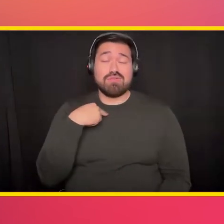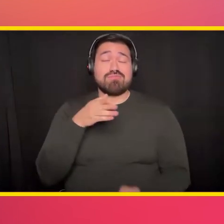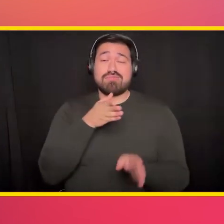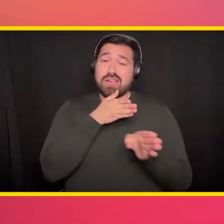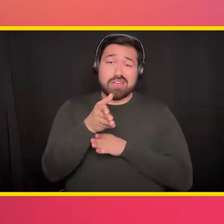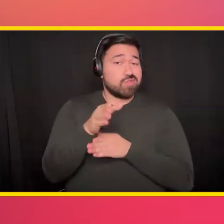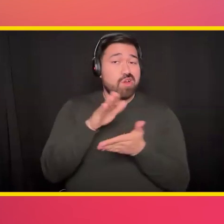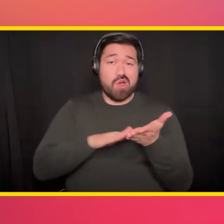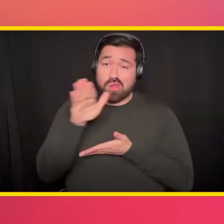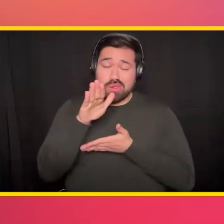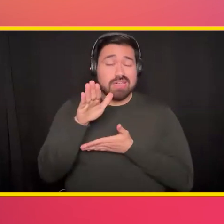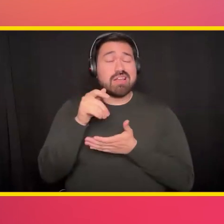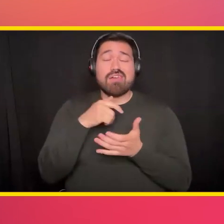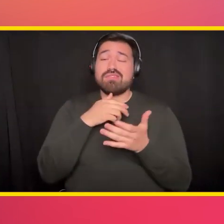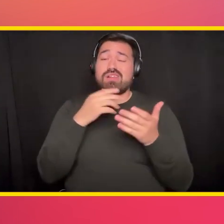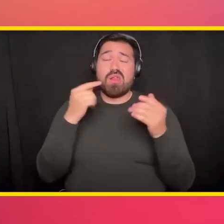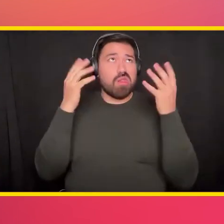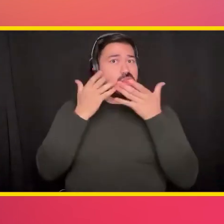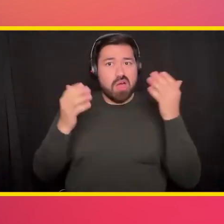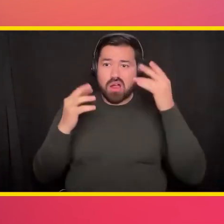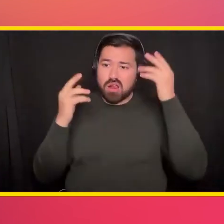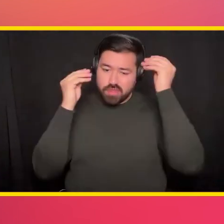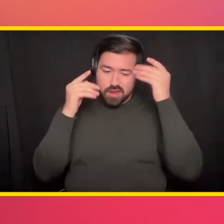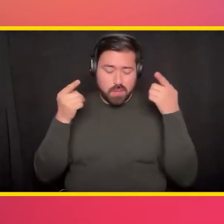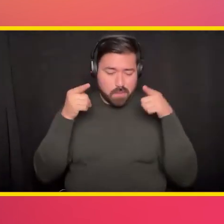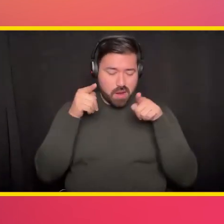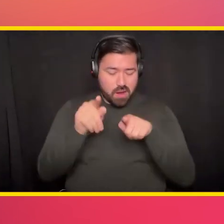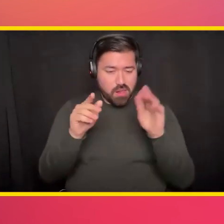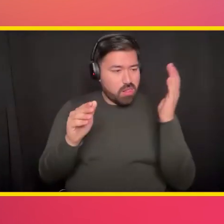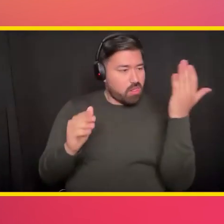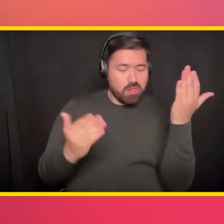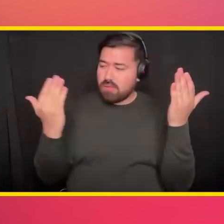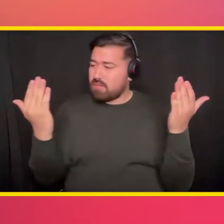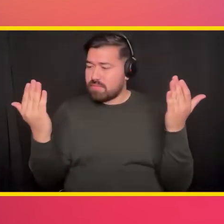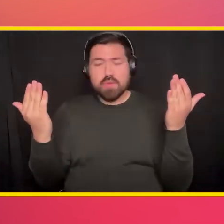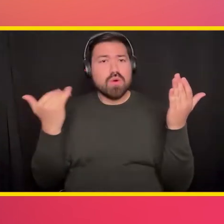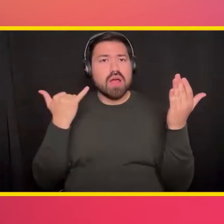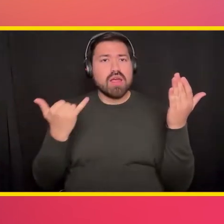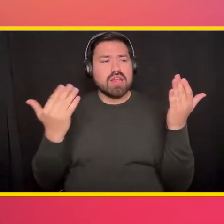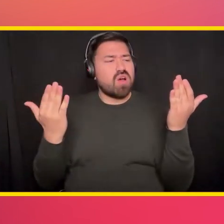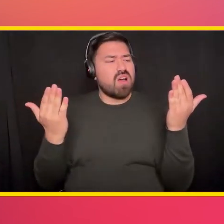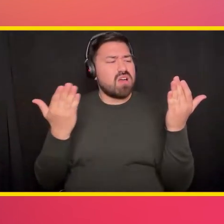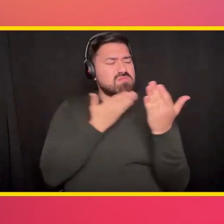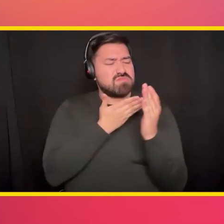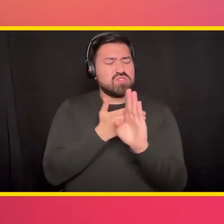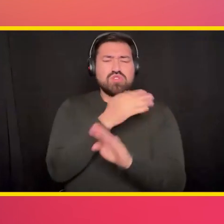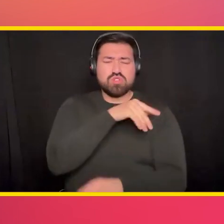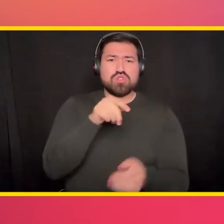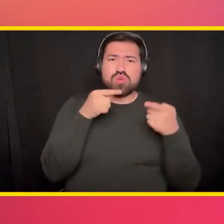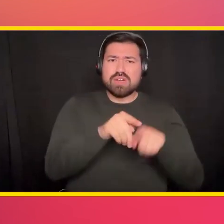Um, and I've done a lot of thinking about the parallels between what we're seeing now and what happened in Germany